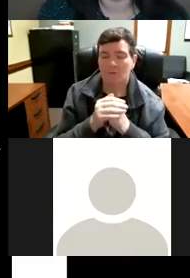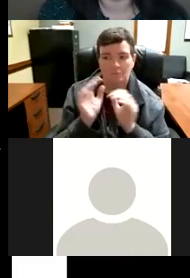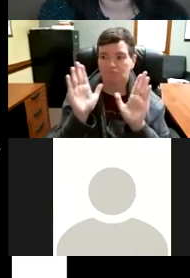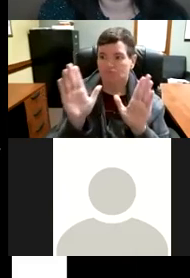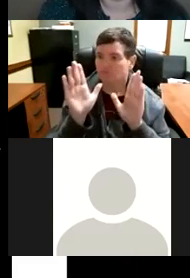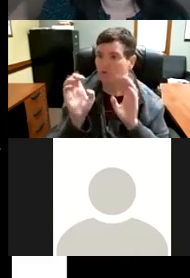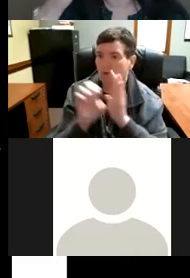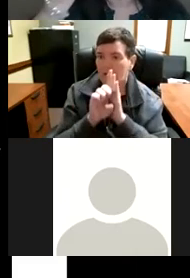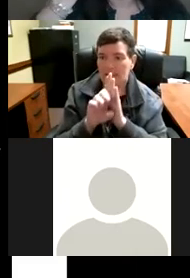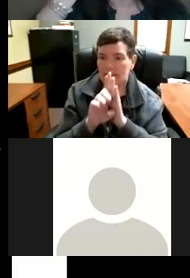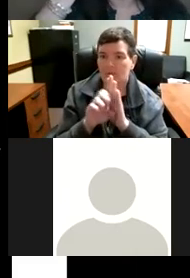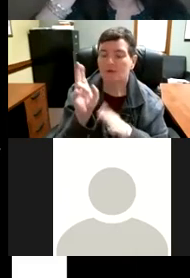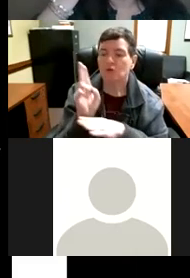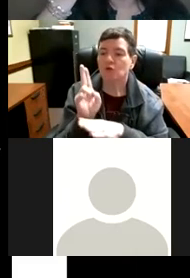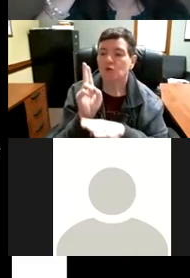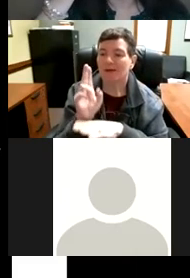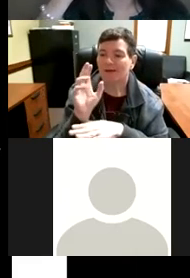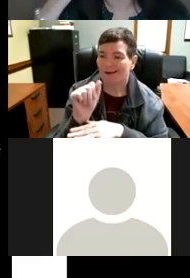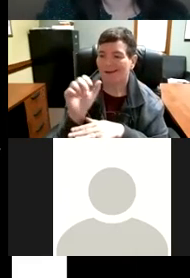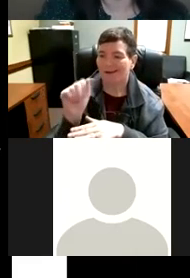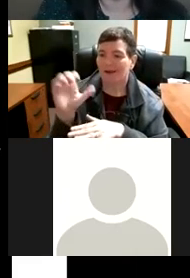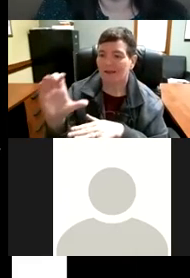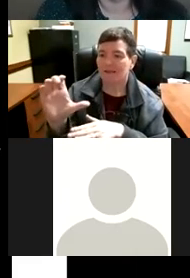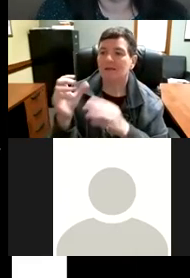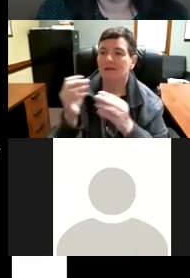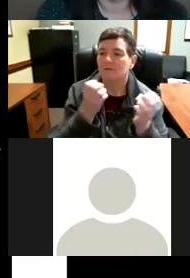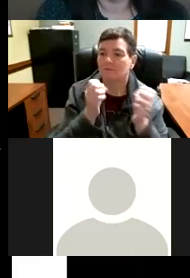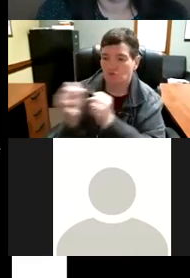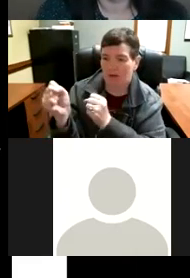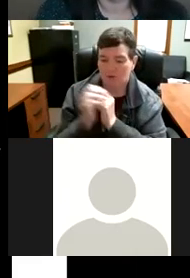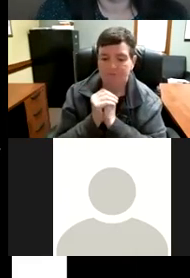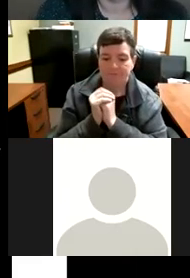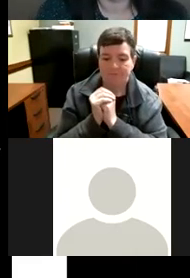in use of some of those AAC strategies.